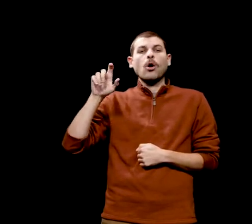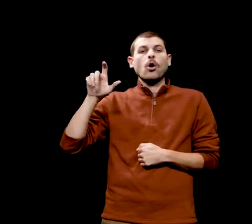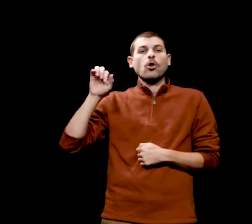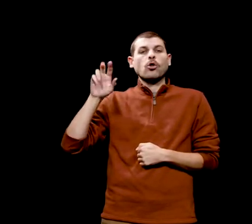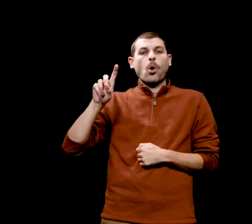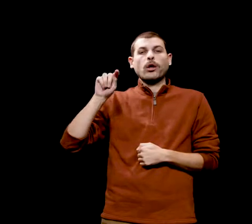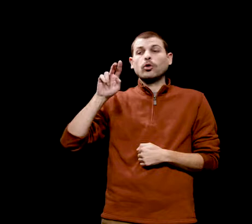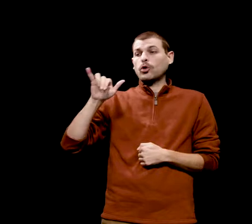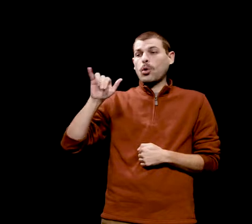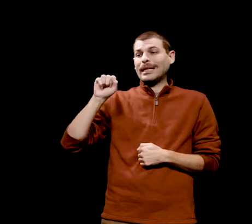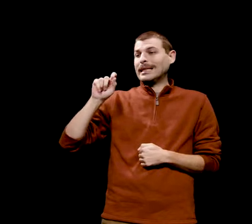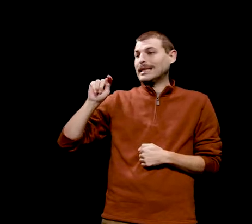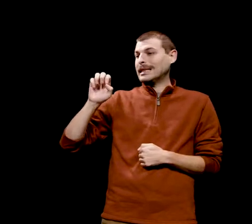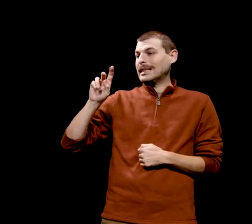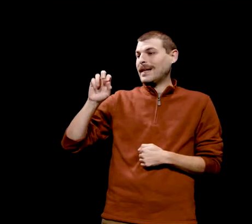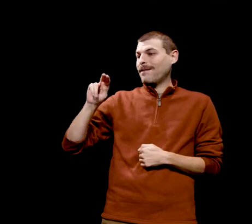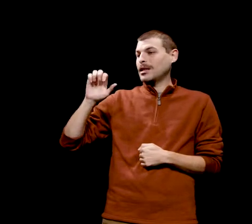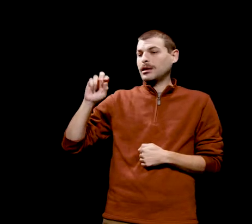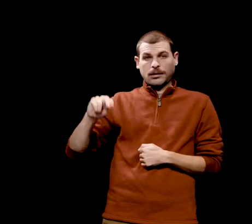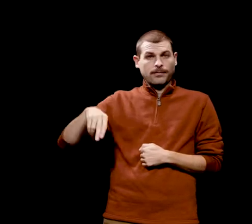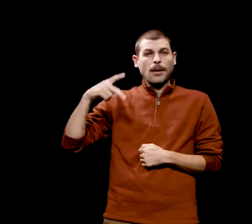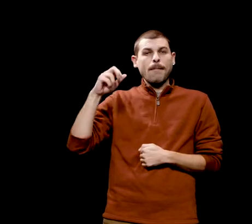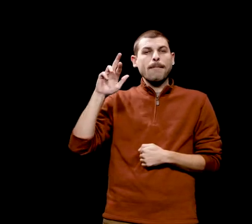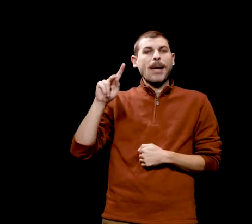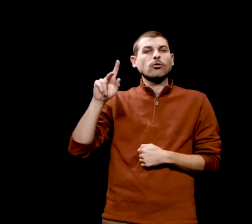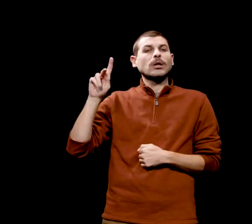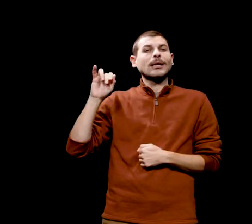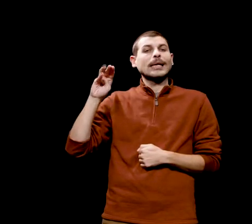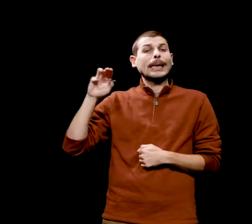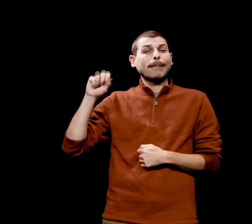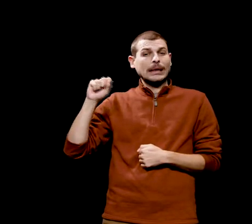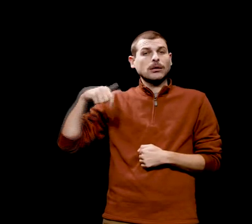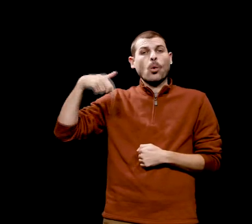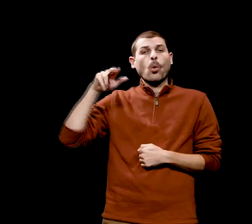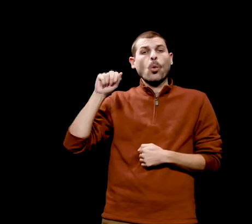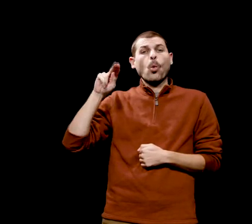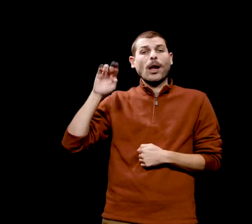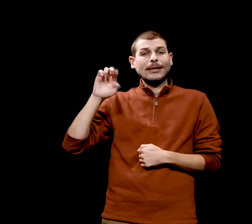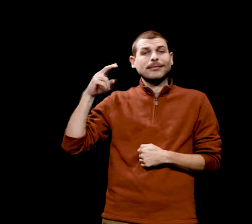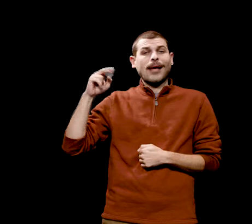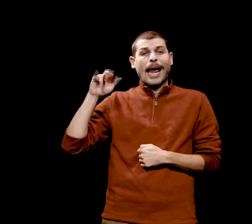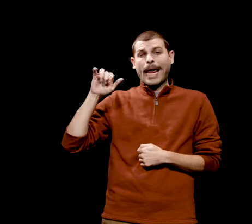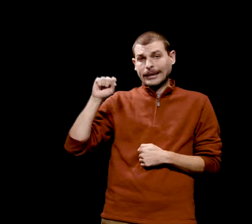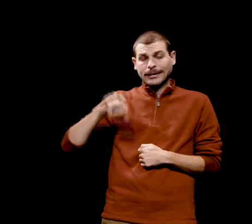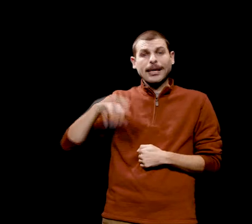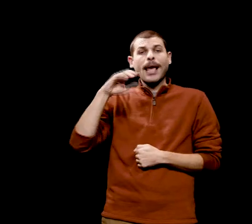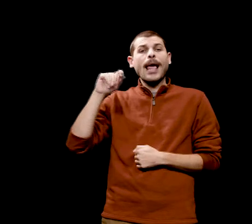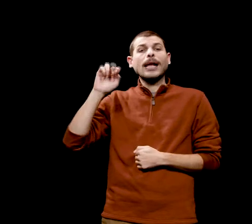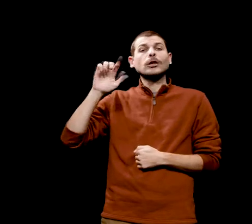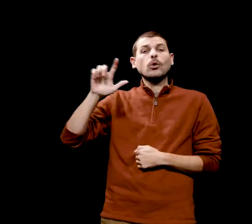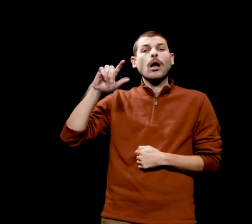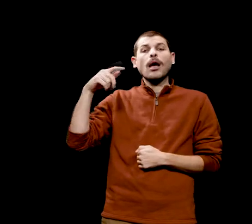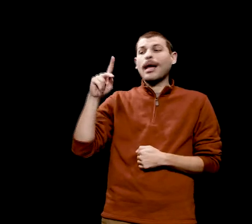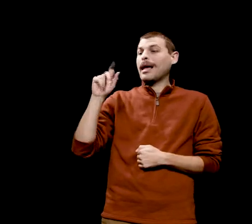Tony Stevenson, Patrick Kimmins, Quanice Hayes, and Terrell